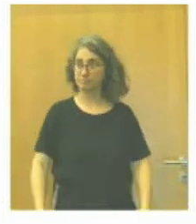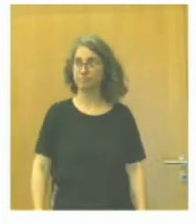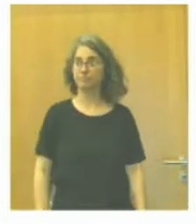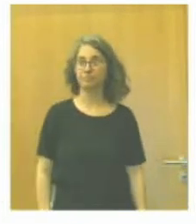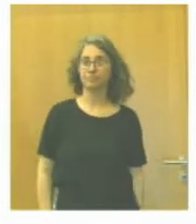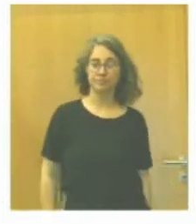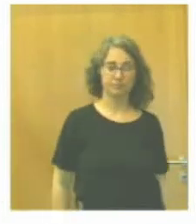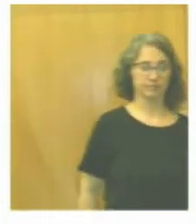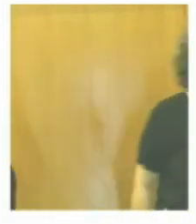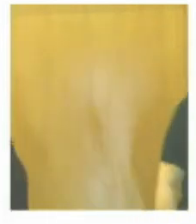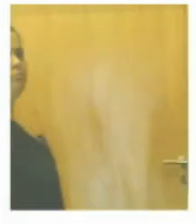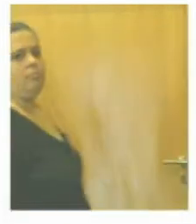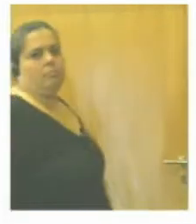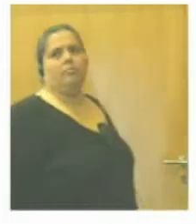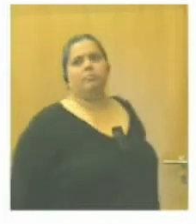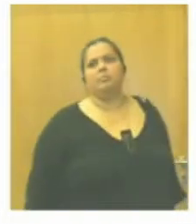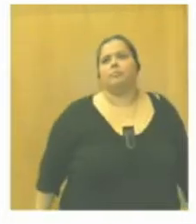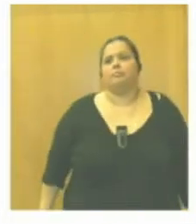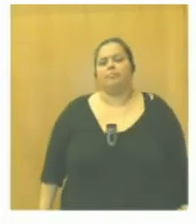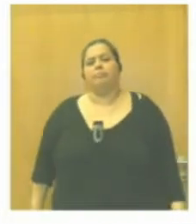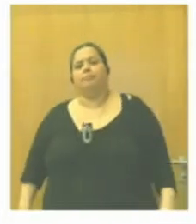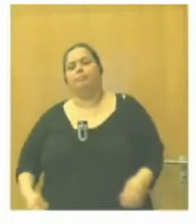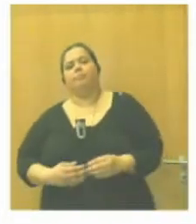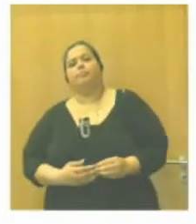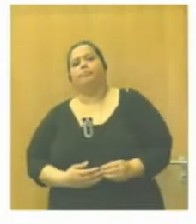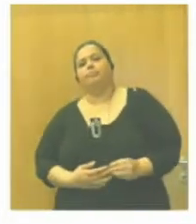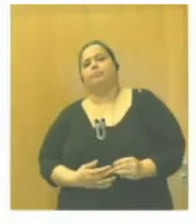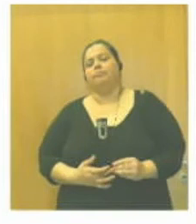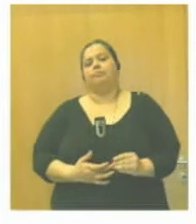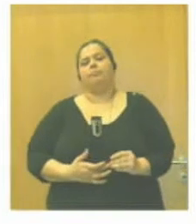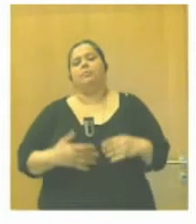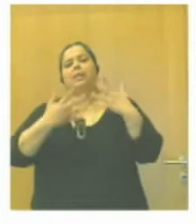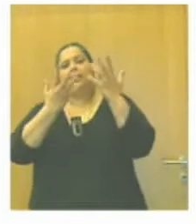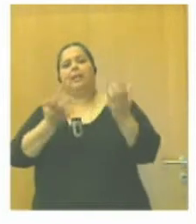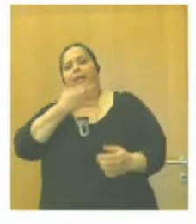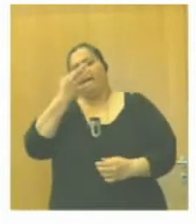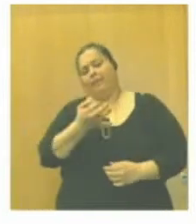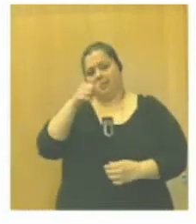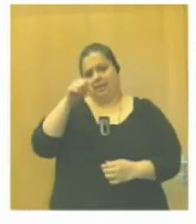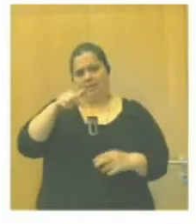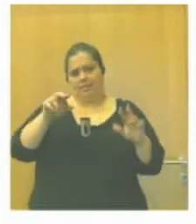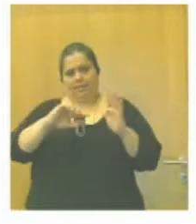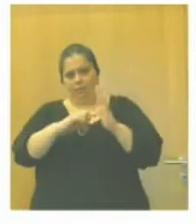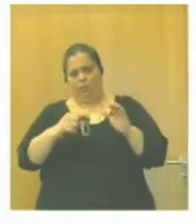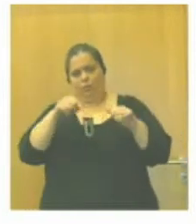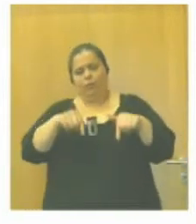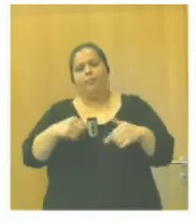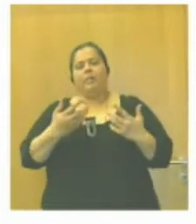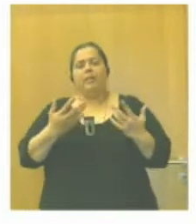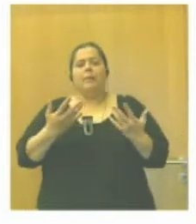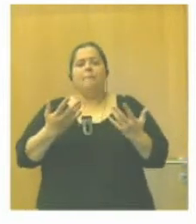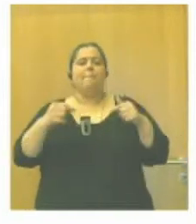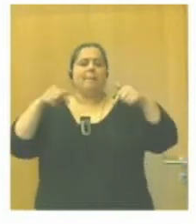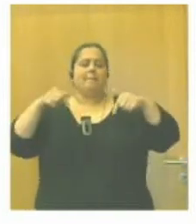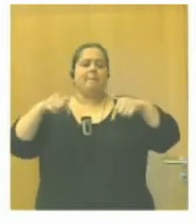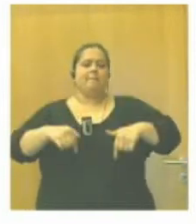we're going next, what we're working on. I wanted to mention this. This is perhaps for the discussion,